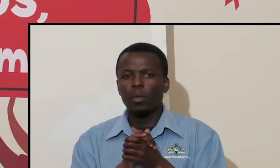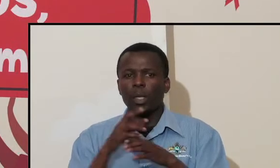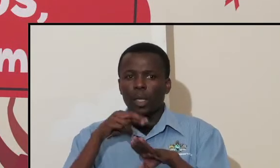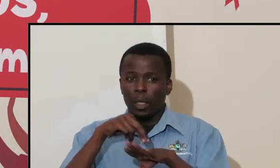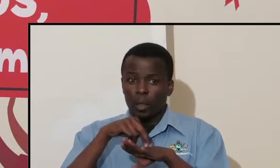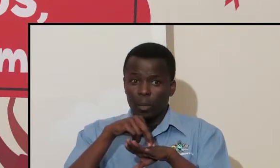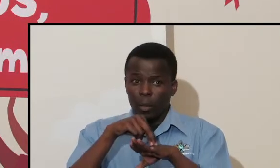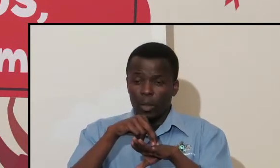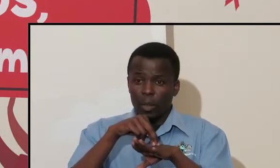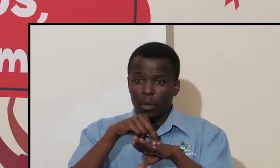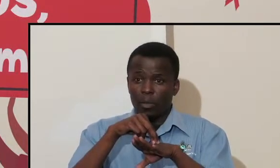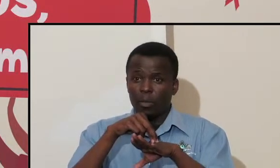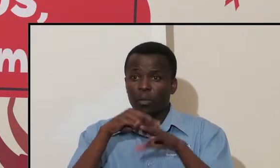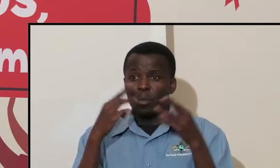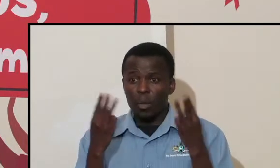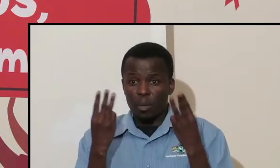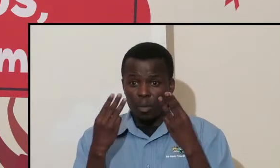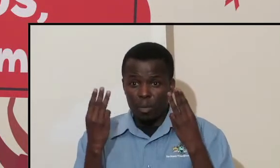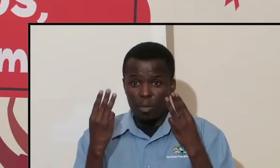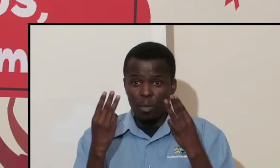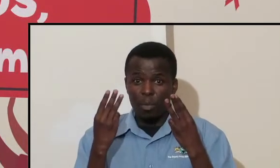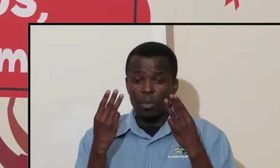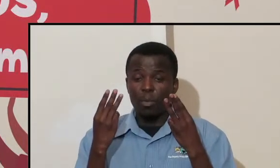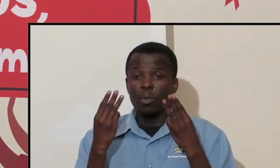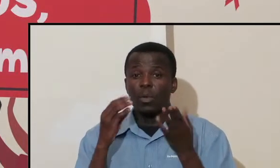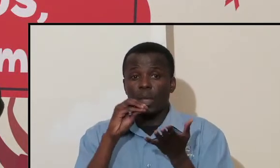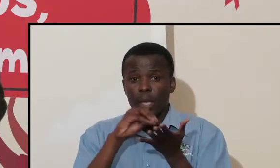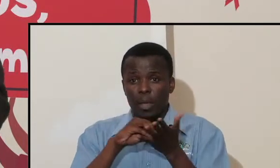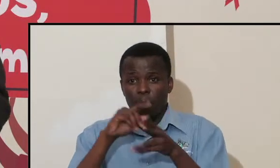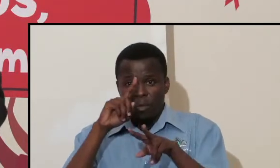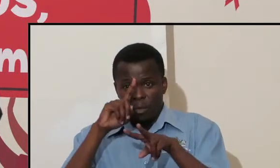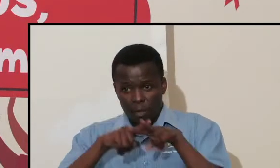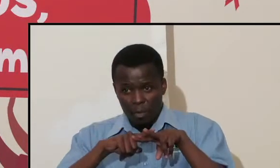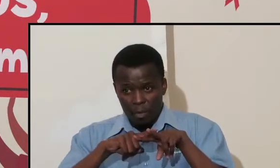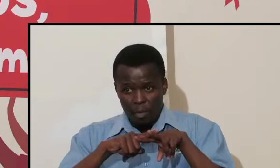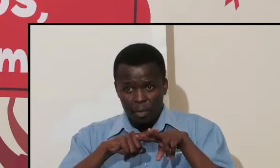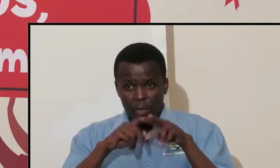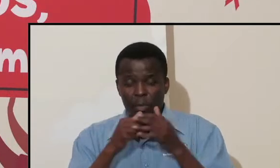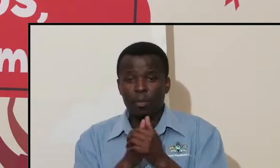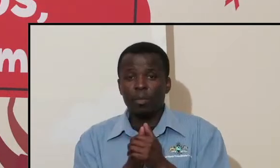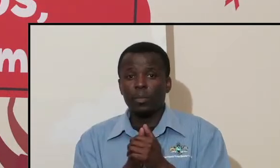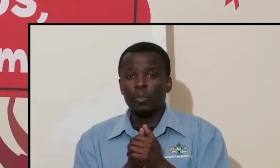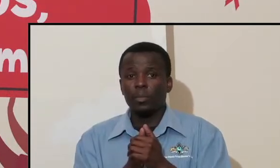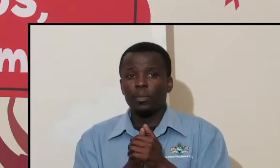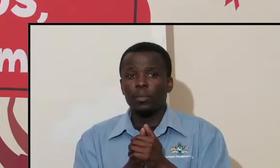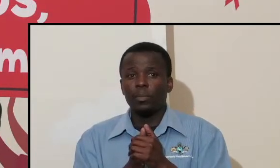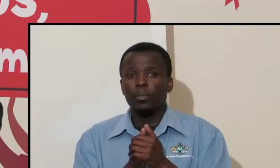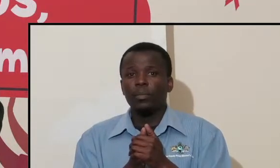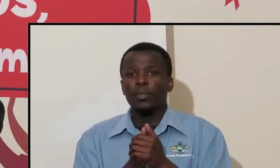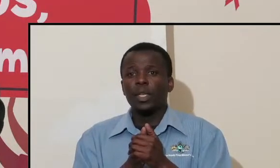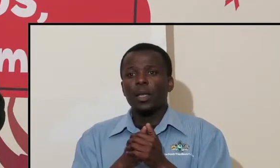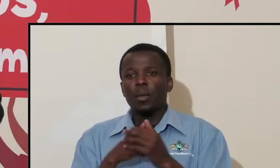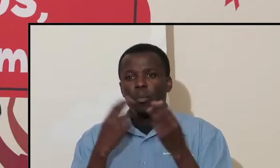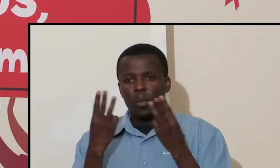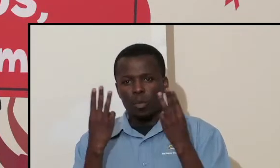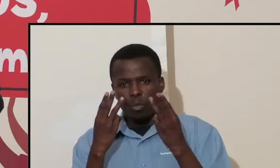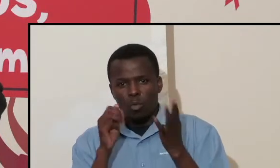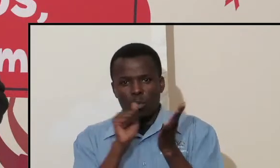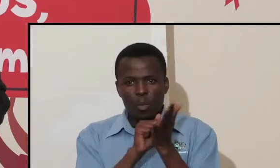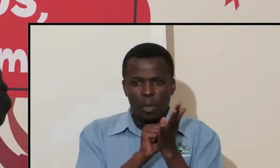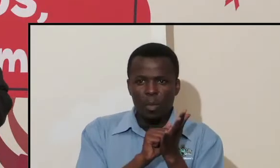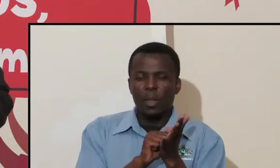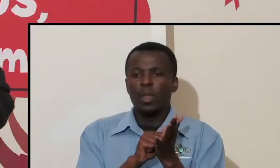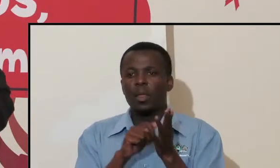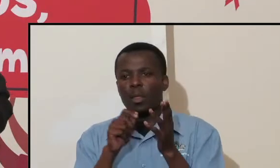representatives of people living with HIV, members of the media, ladies and gentlemen, a good morning to you